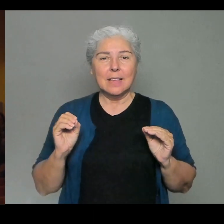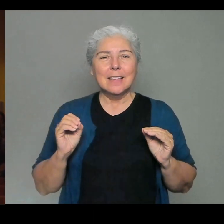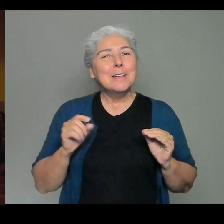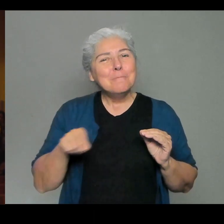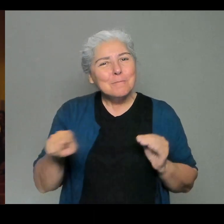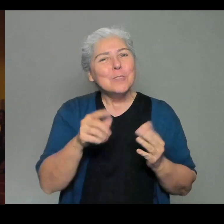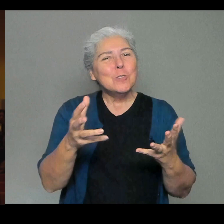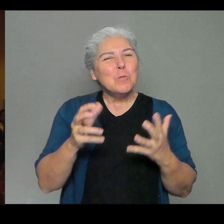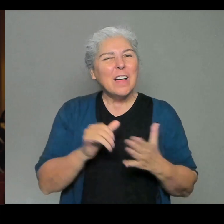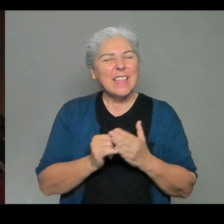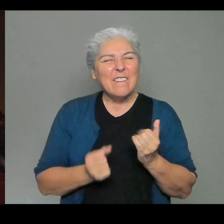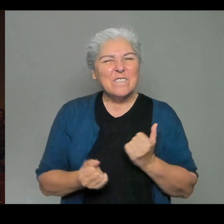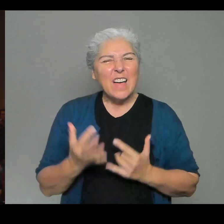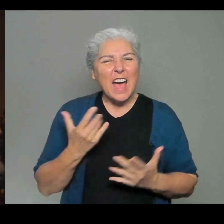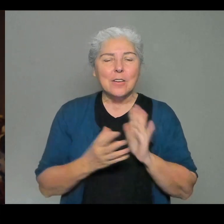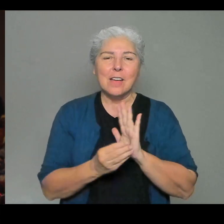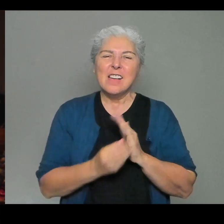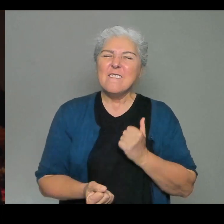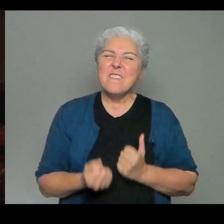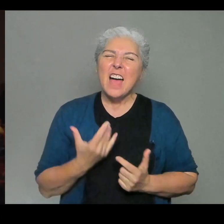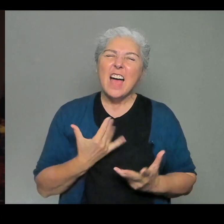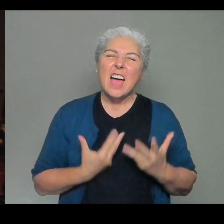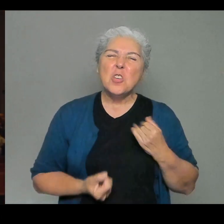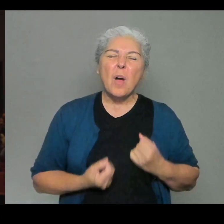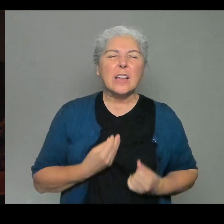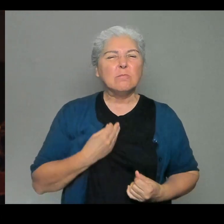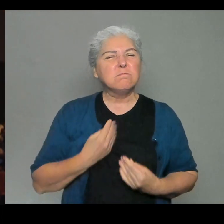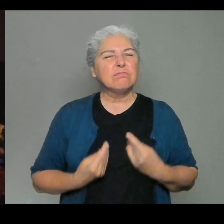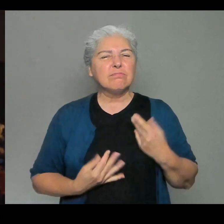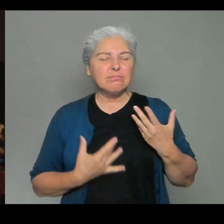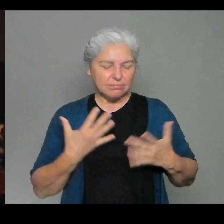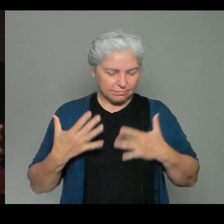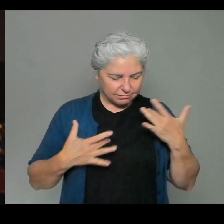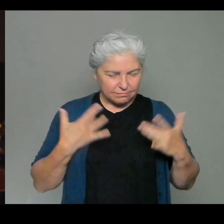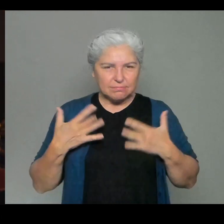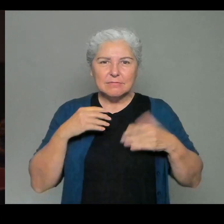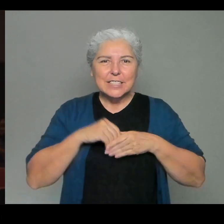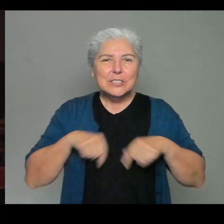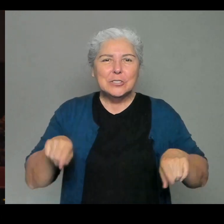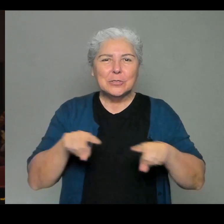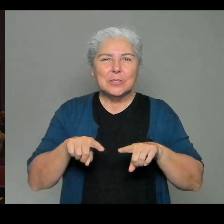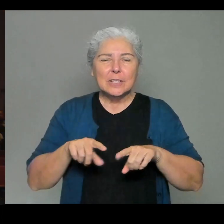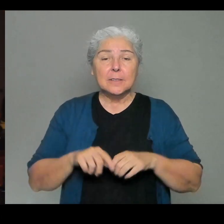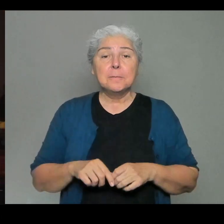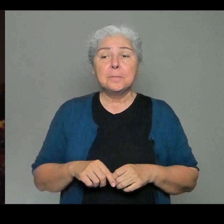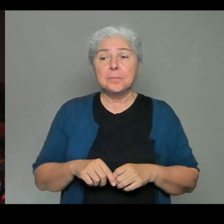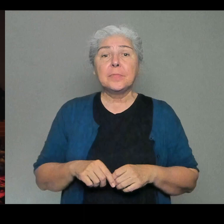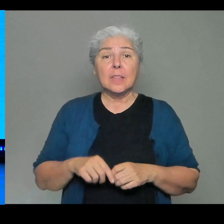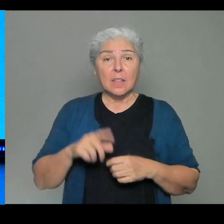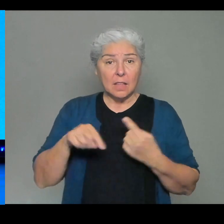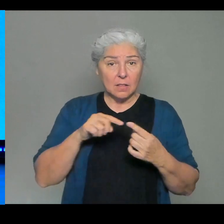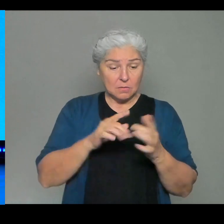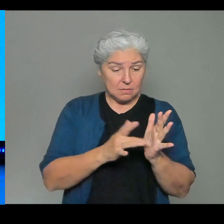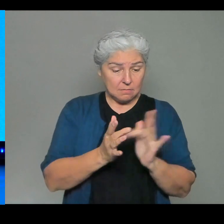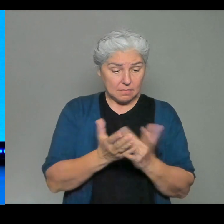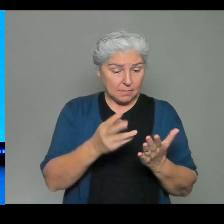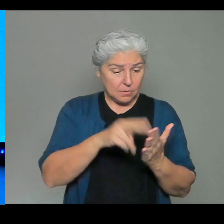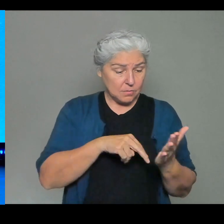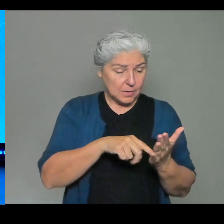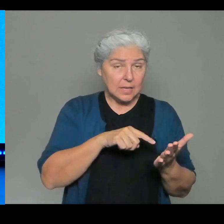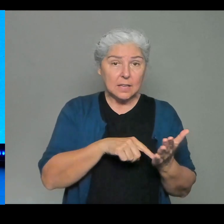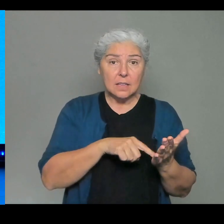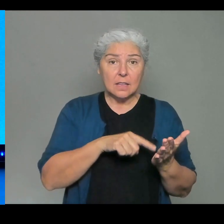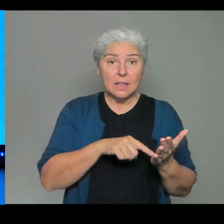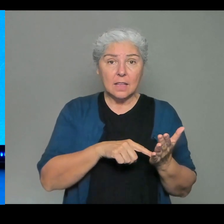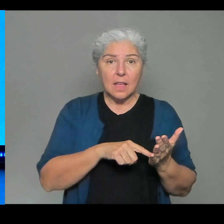that fire. Everyone say fire. You want that fire to burn in you. And so before I pray, let me say this. As you read